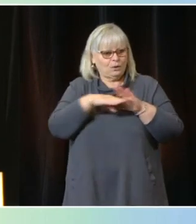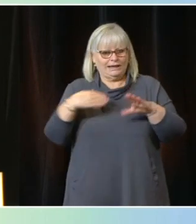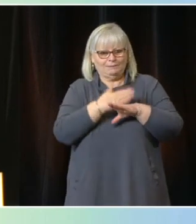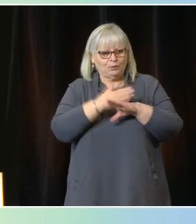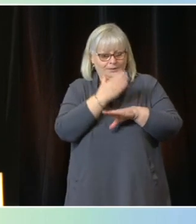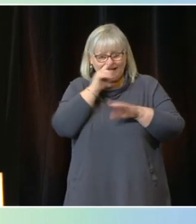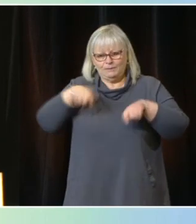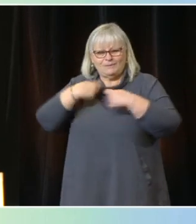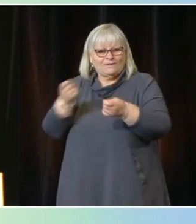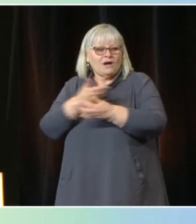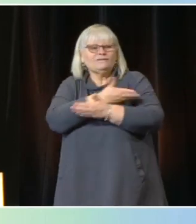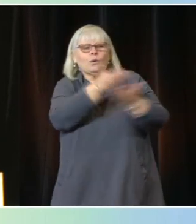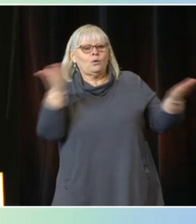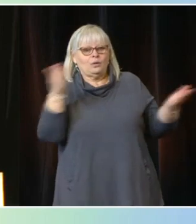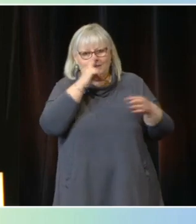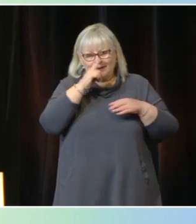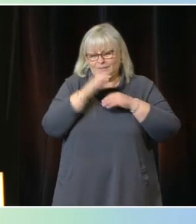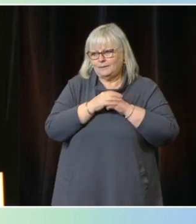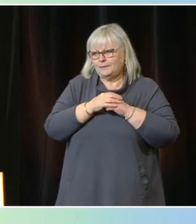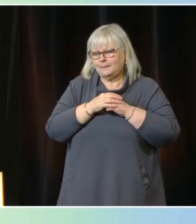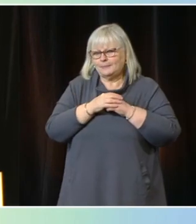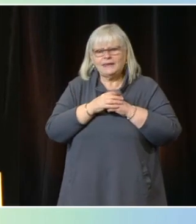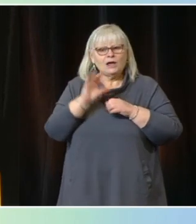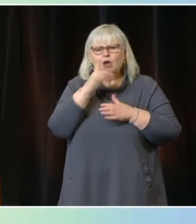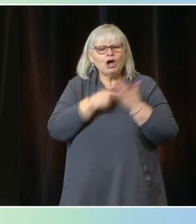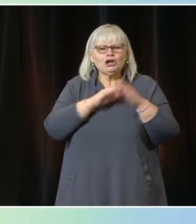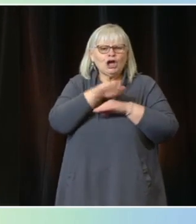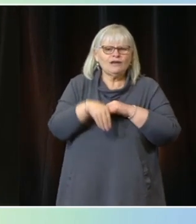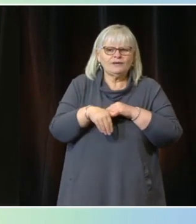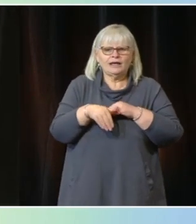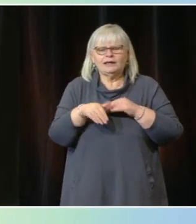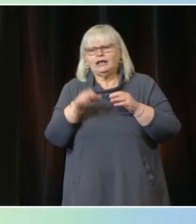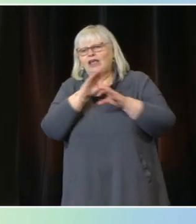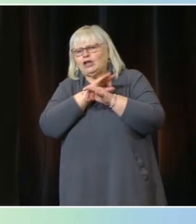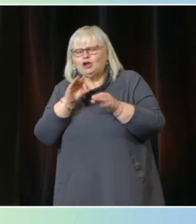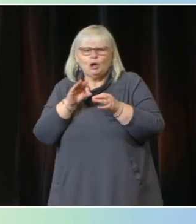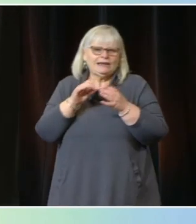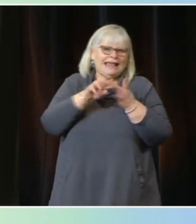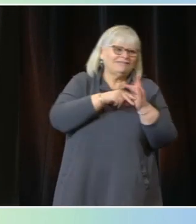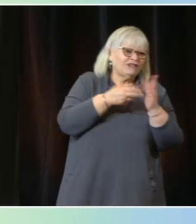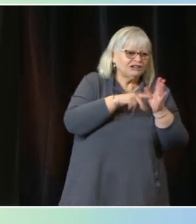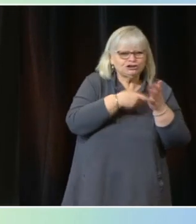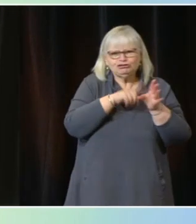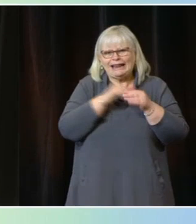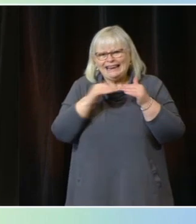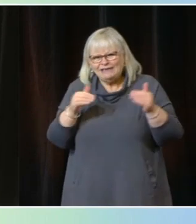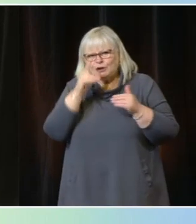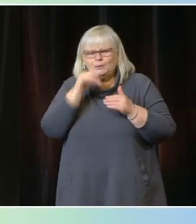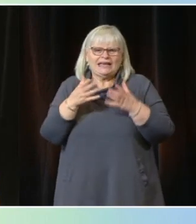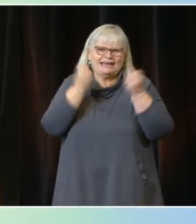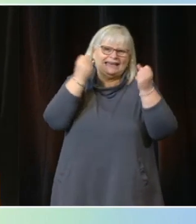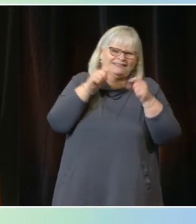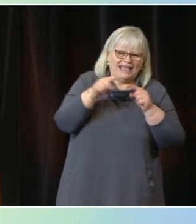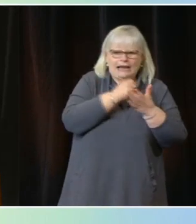we need it to for our people it's not just about what non-inflationary level we could get it down to it's not just a number